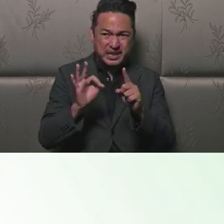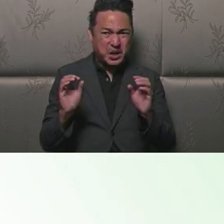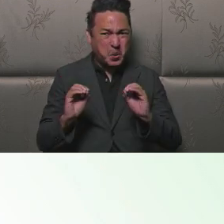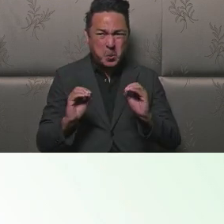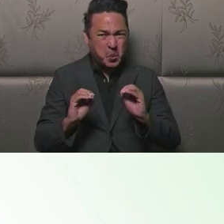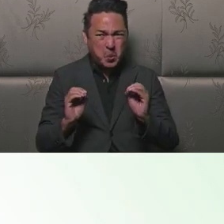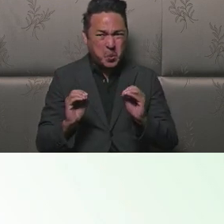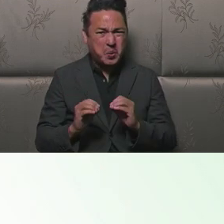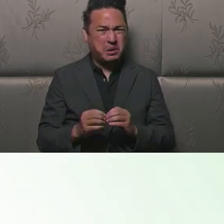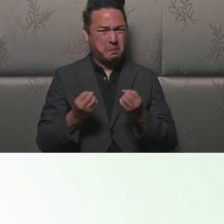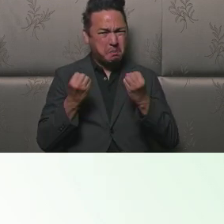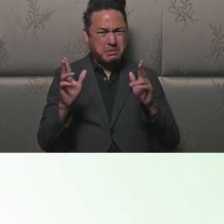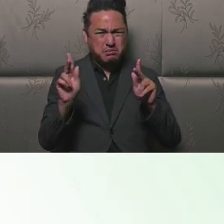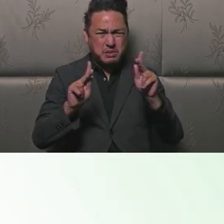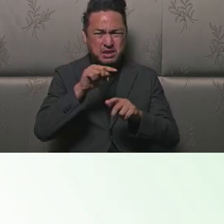Pakistan.